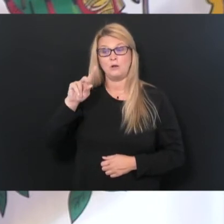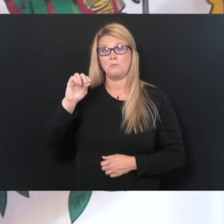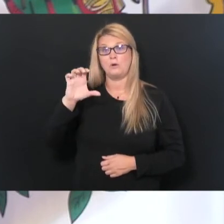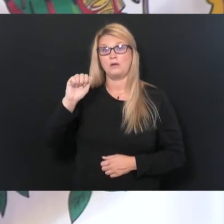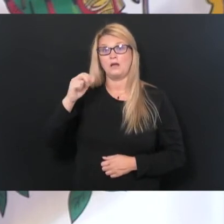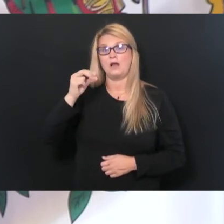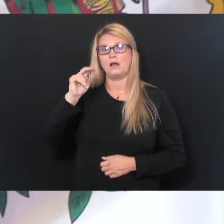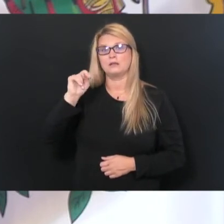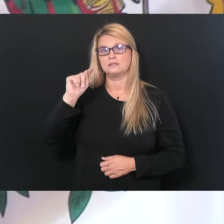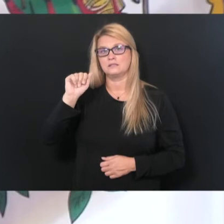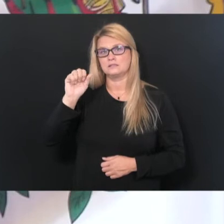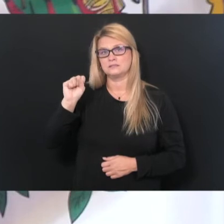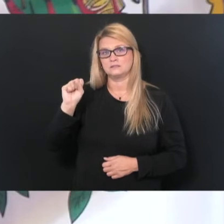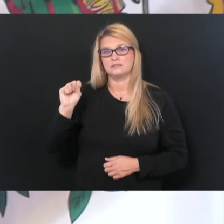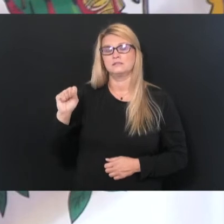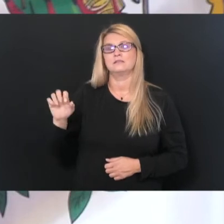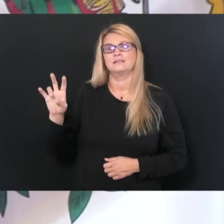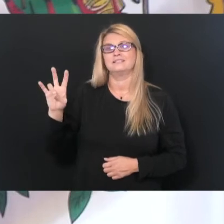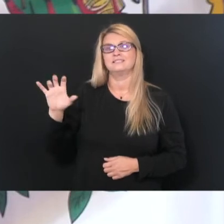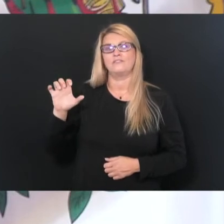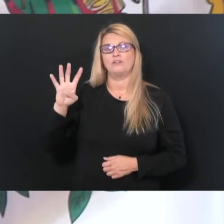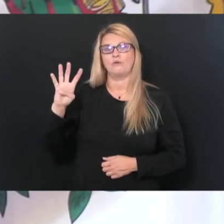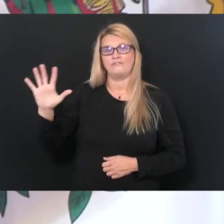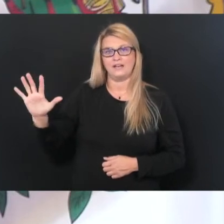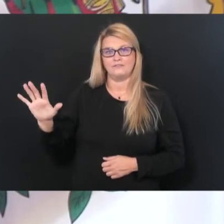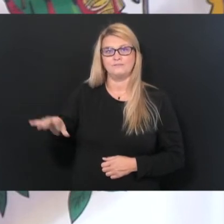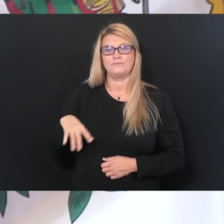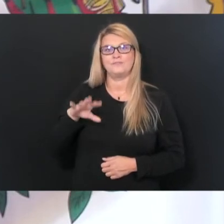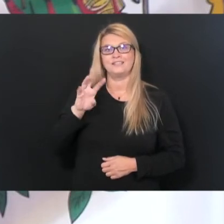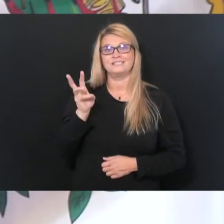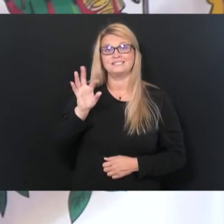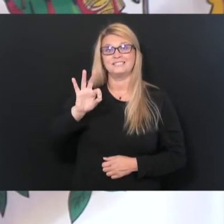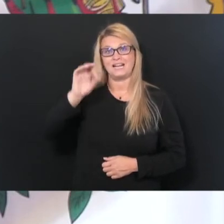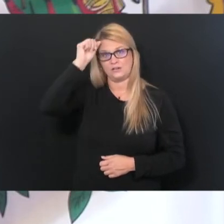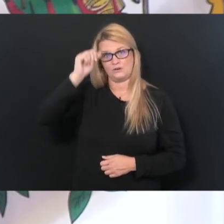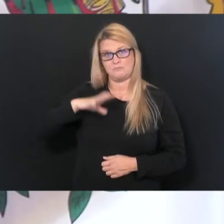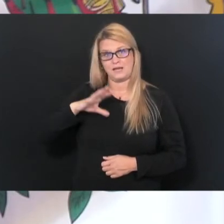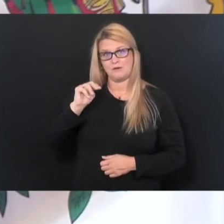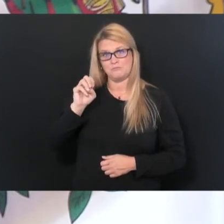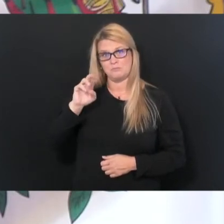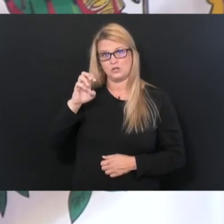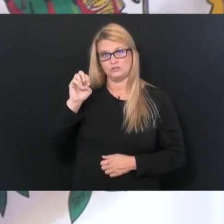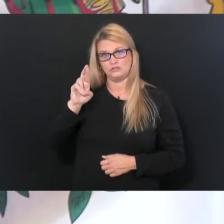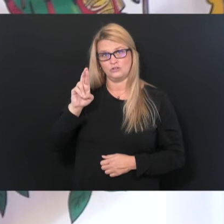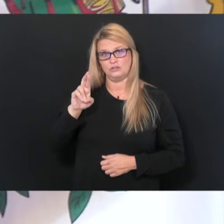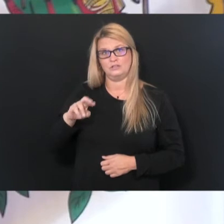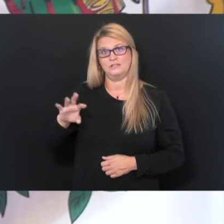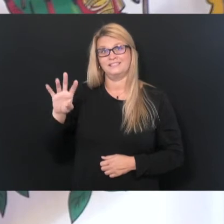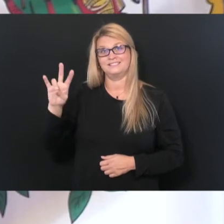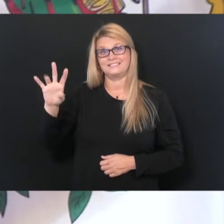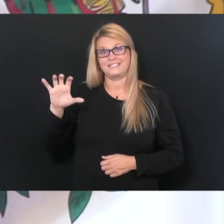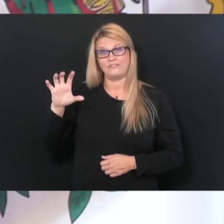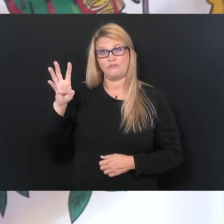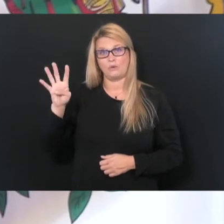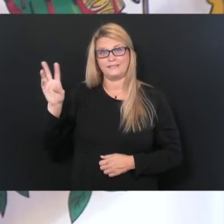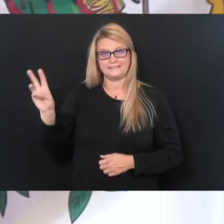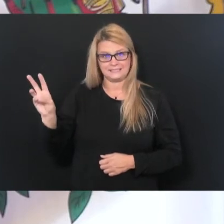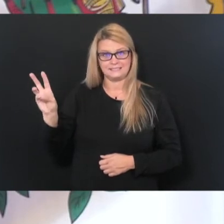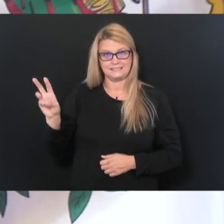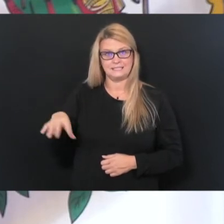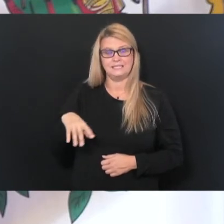County. Our 745th death, a 69-year-old male from Mercer County. Our 746th